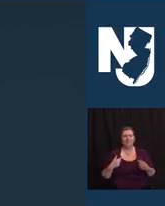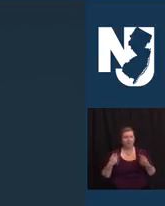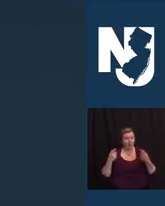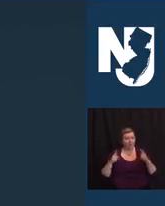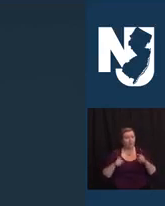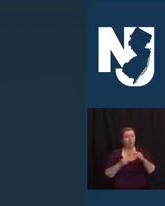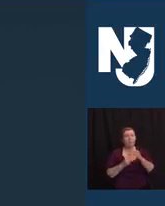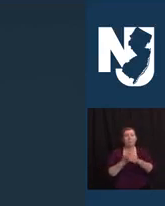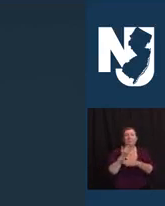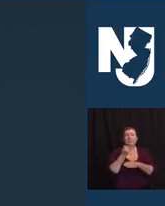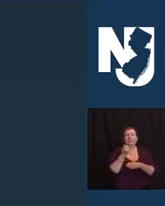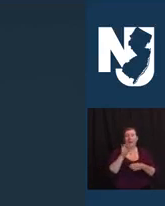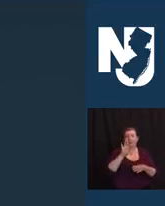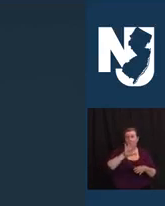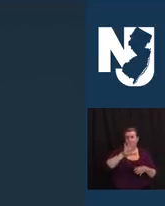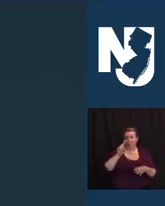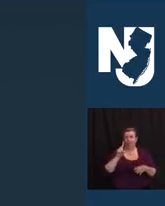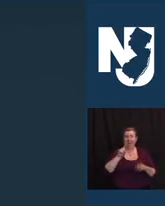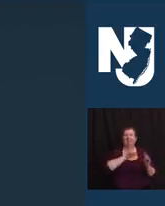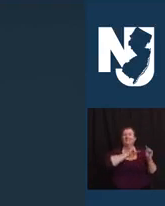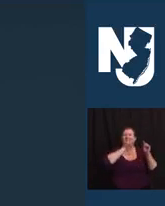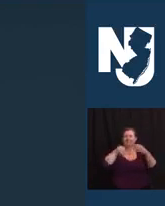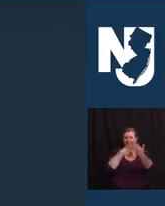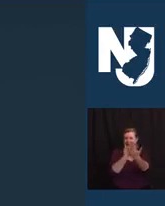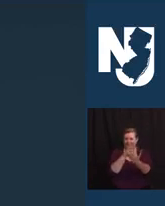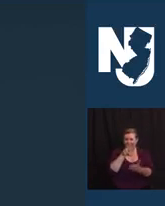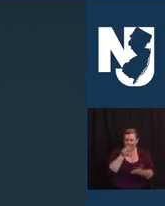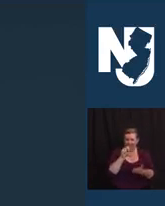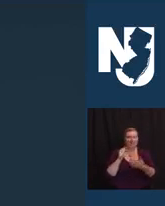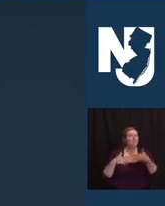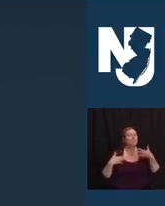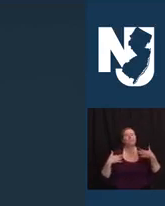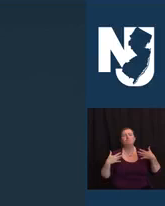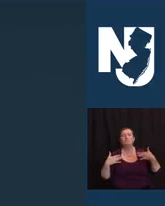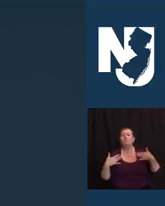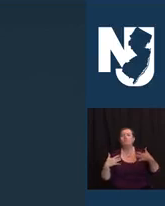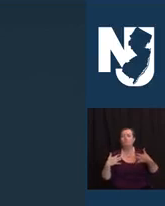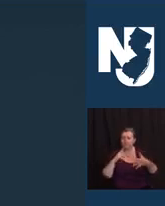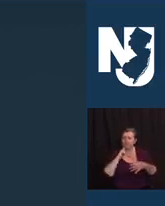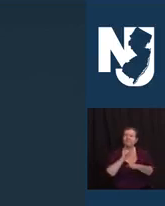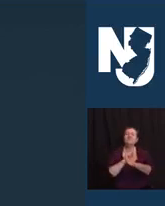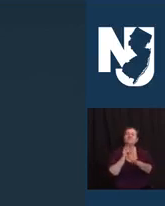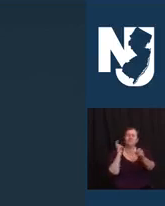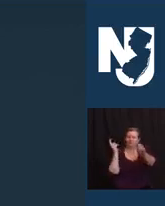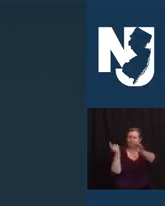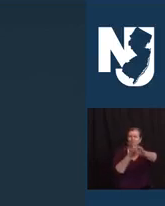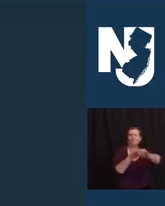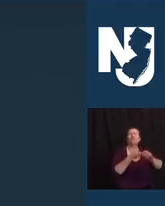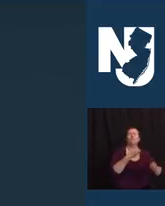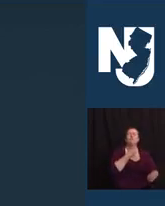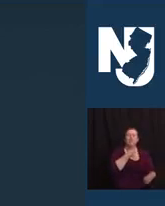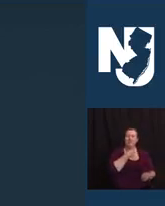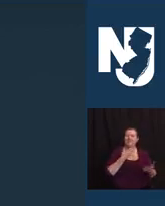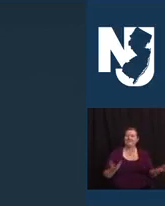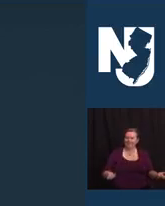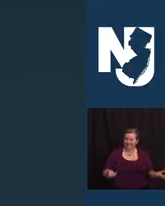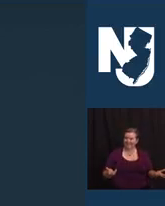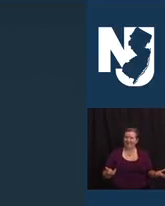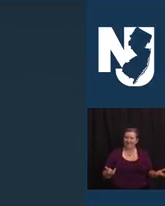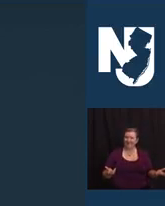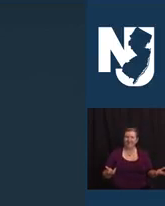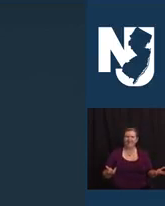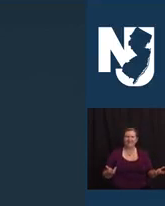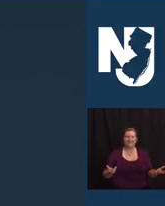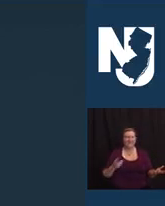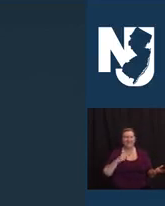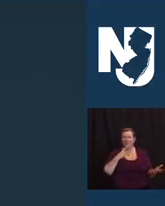he arrived in the United States, and several months later, his dream came true as he joined the U.S. Marine Corps. He was always proud